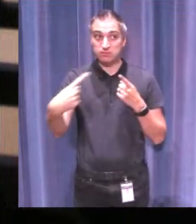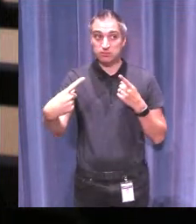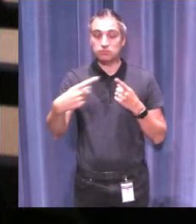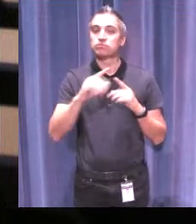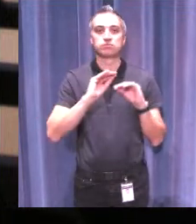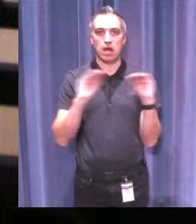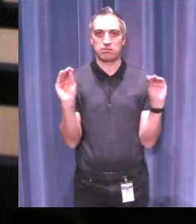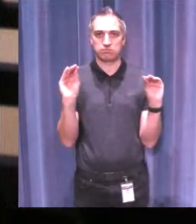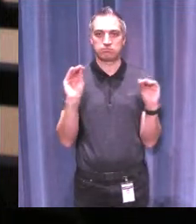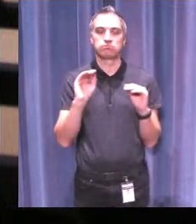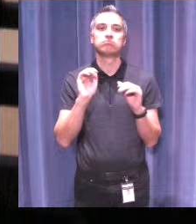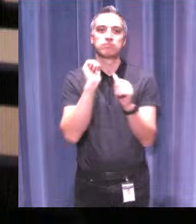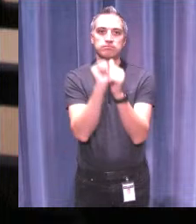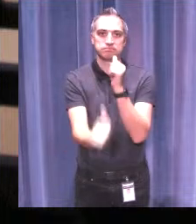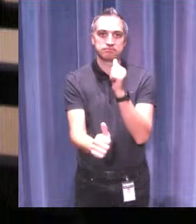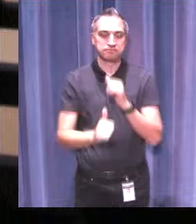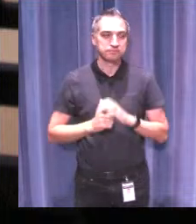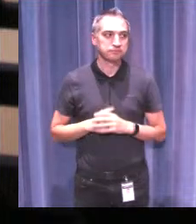it.